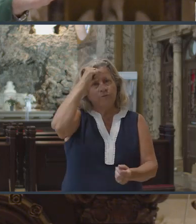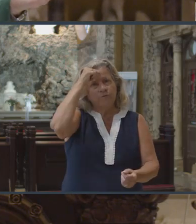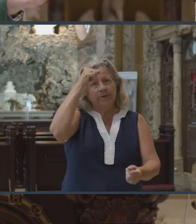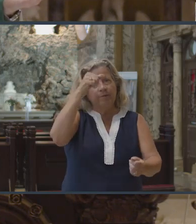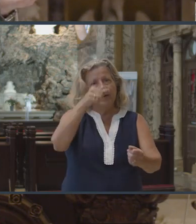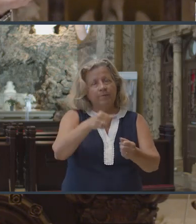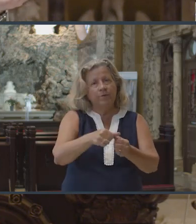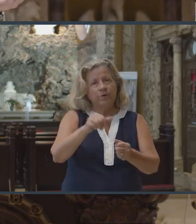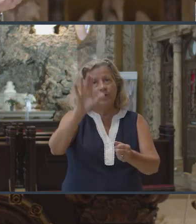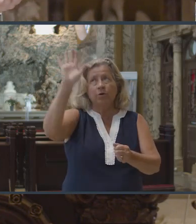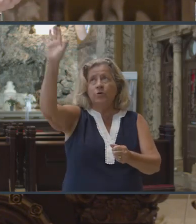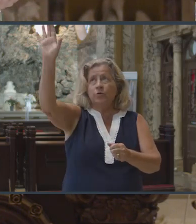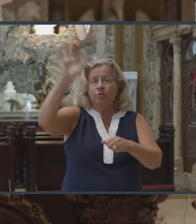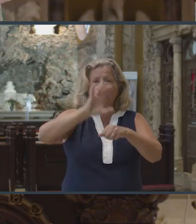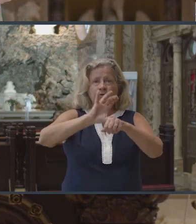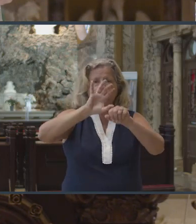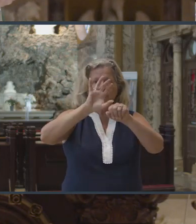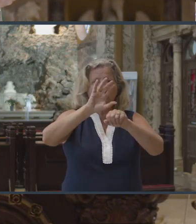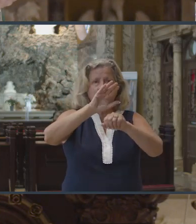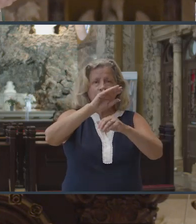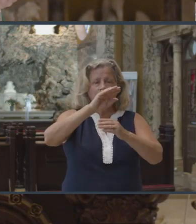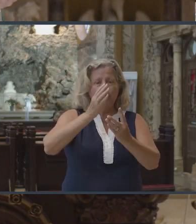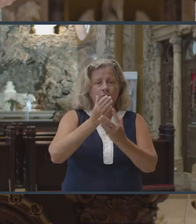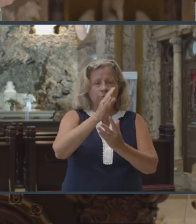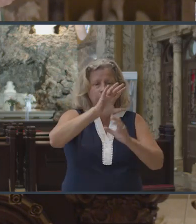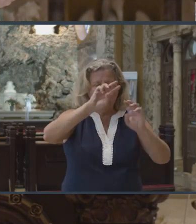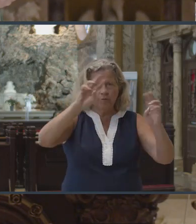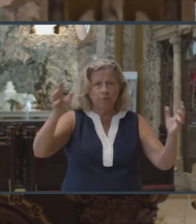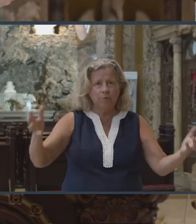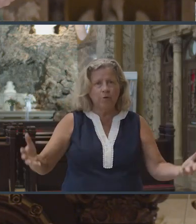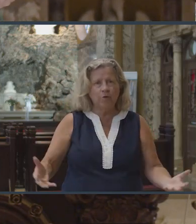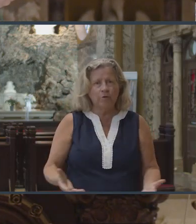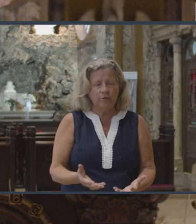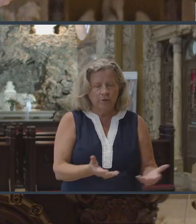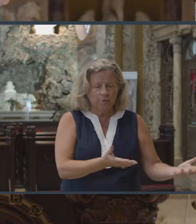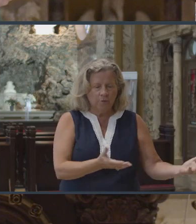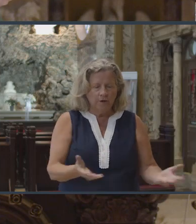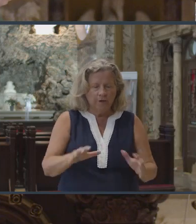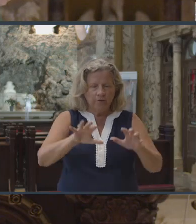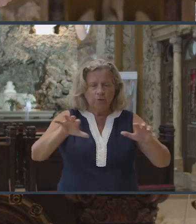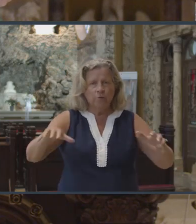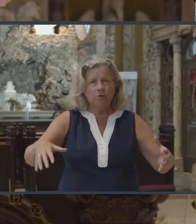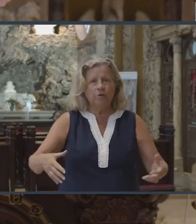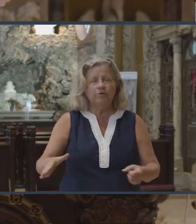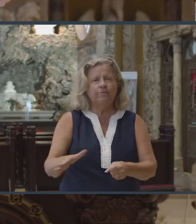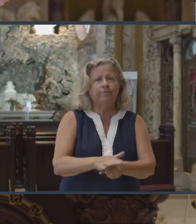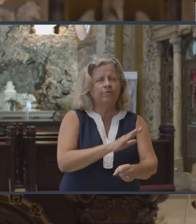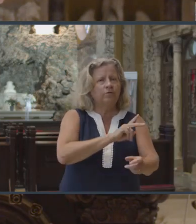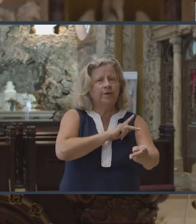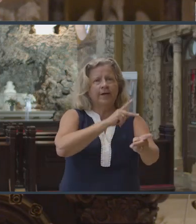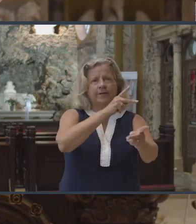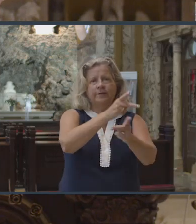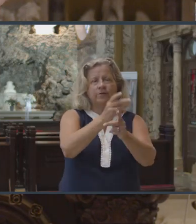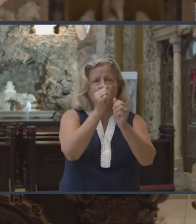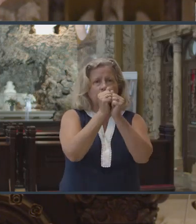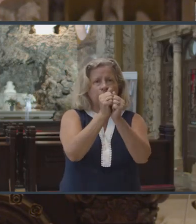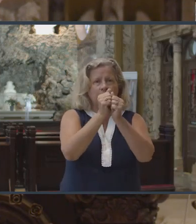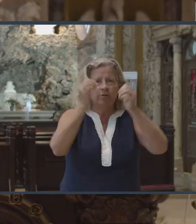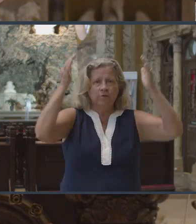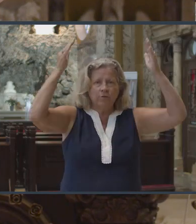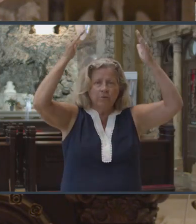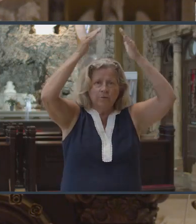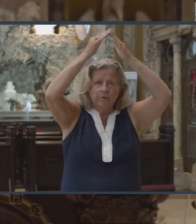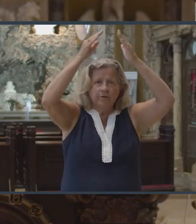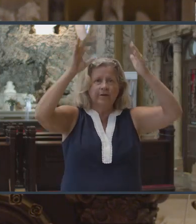church spread throughout the world, and bring her to the fullness of charity, together with Francis, our Pope, and Michael,